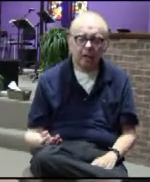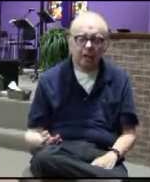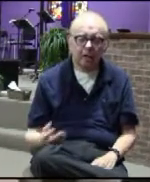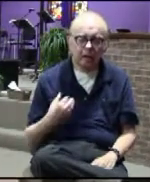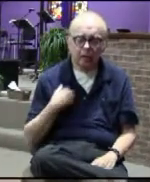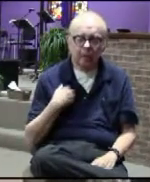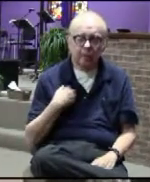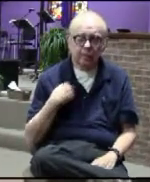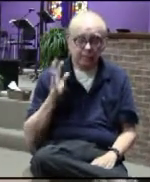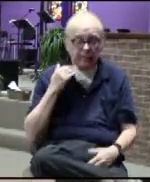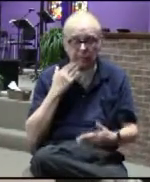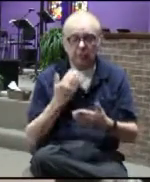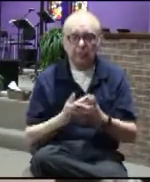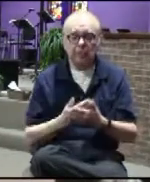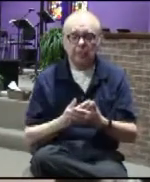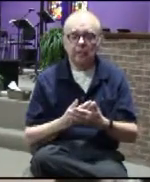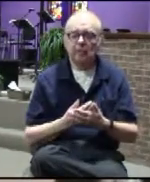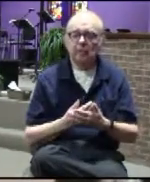do you have a daughter